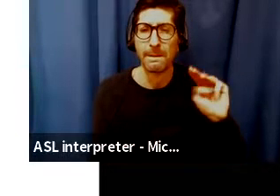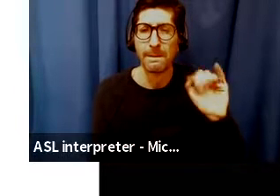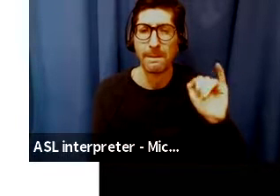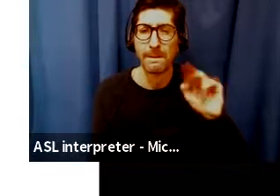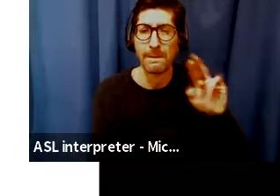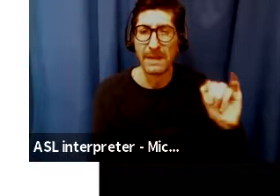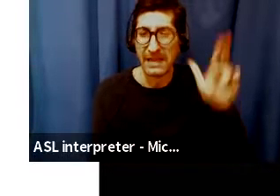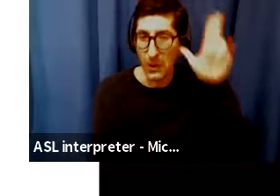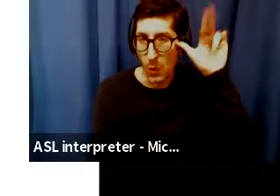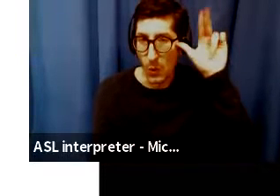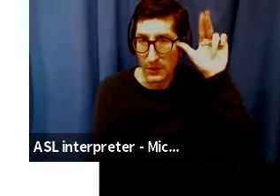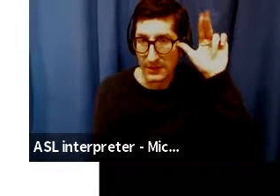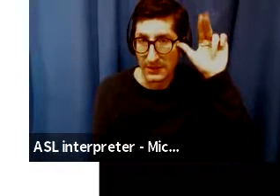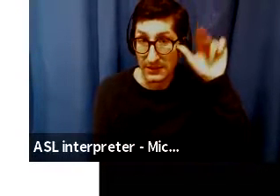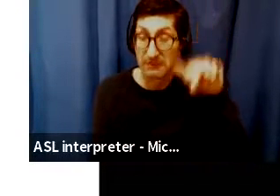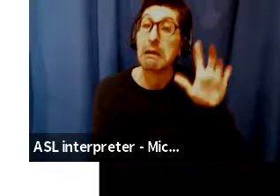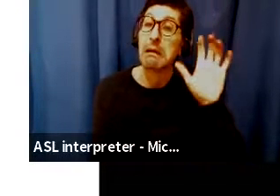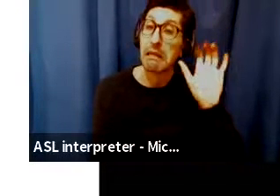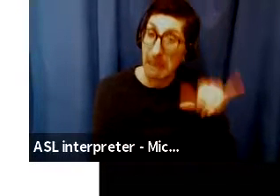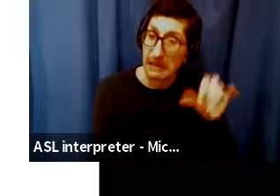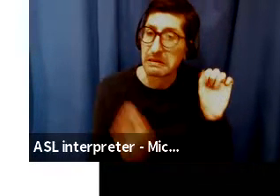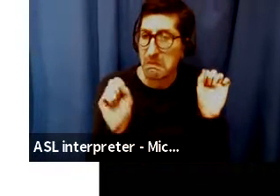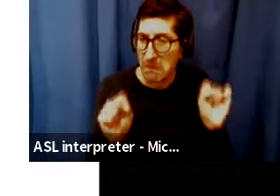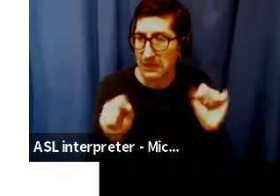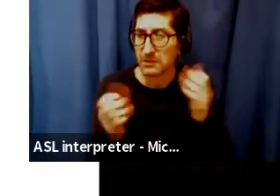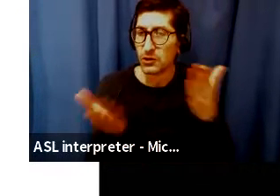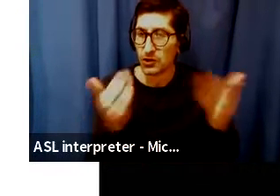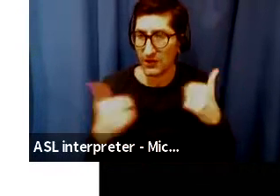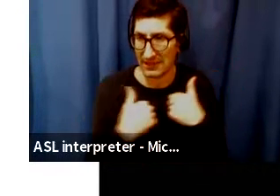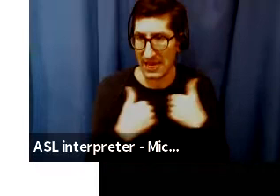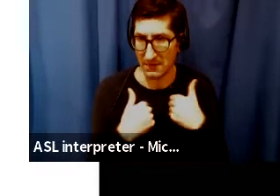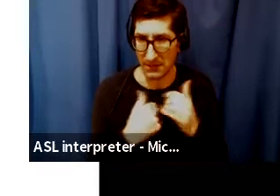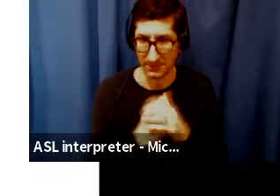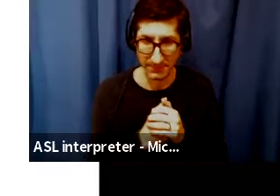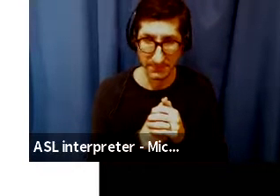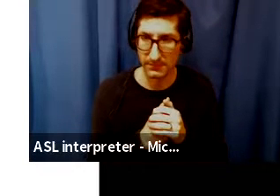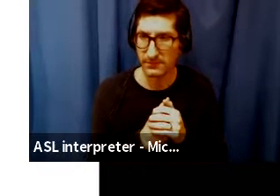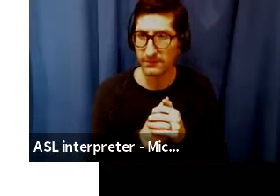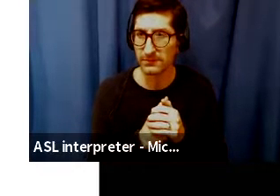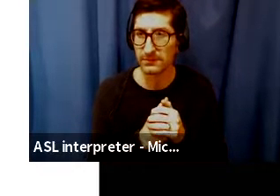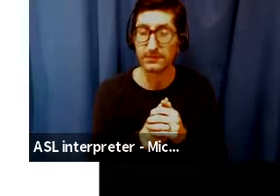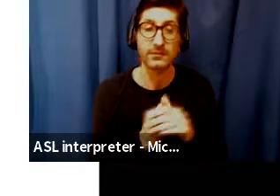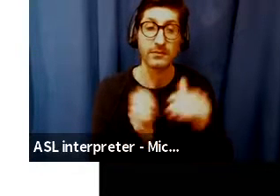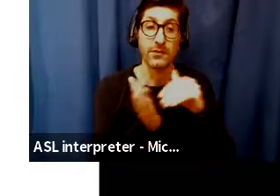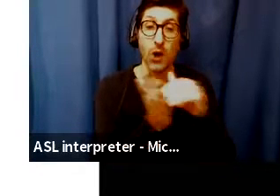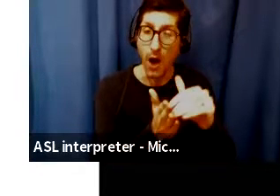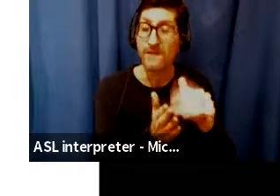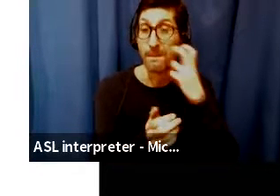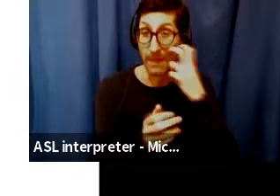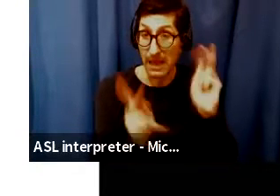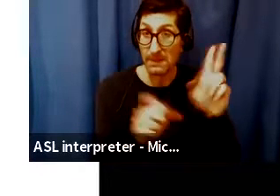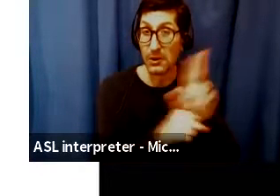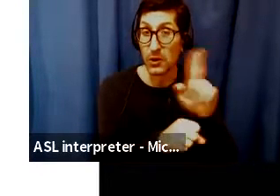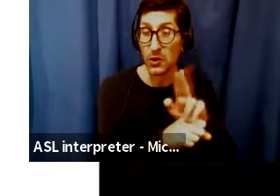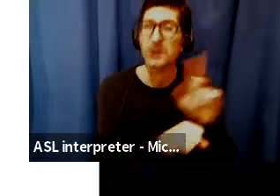Miniature horses are a possible service animal. Some people, usually they're used by people who are blind. They might prefer them because they live a